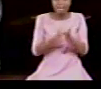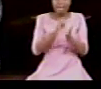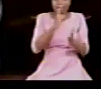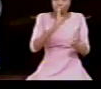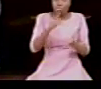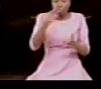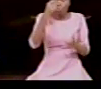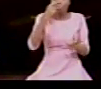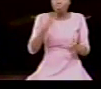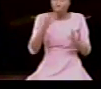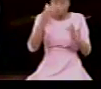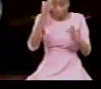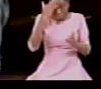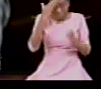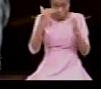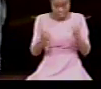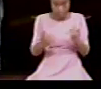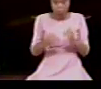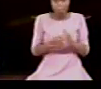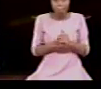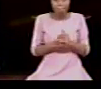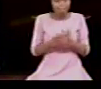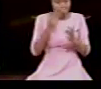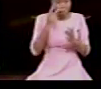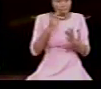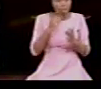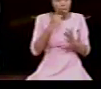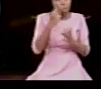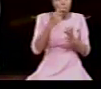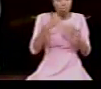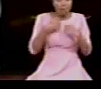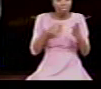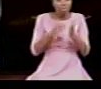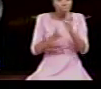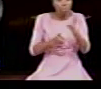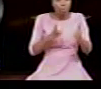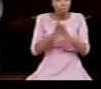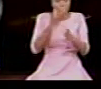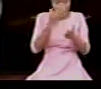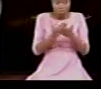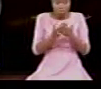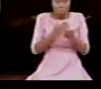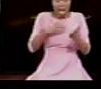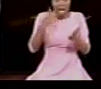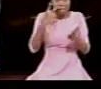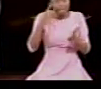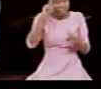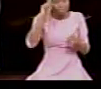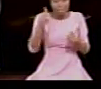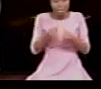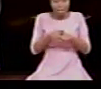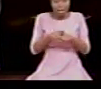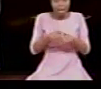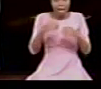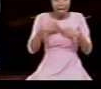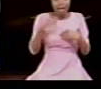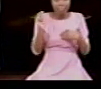now. See, whoso had this was good and seeth his brother has a need